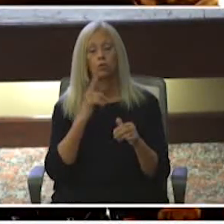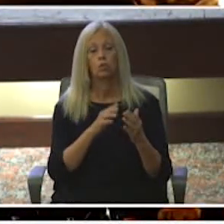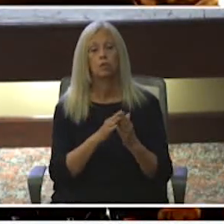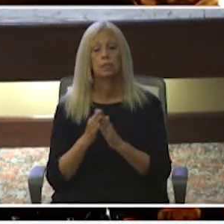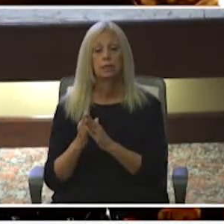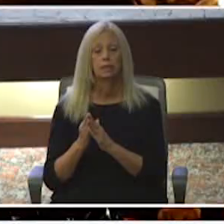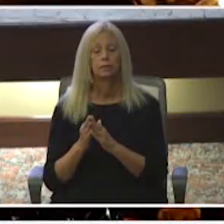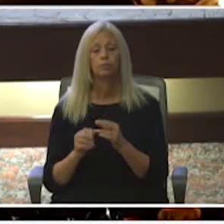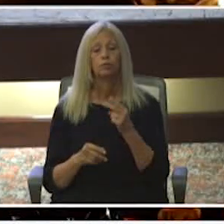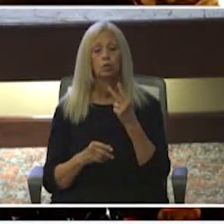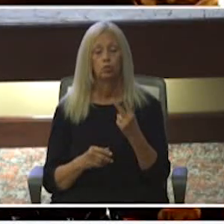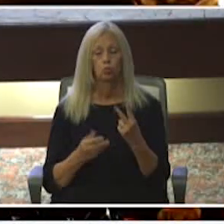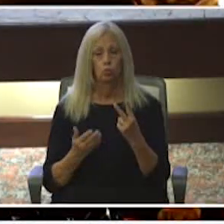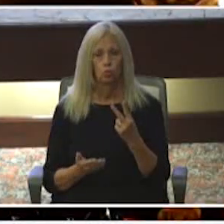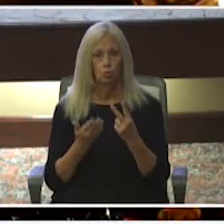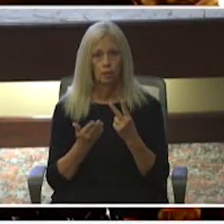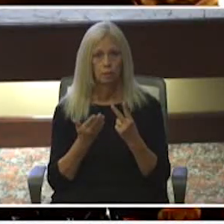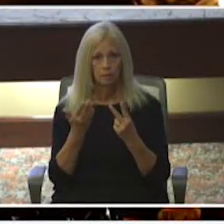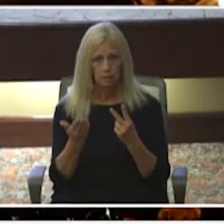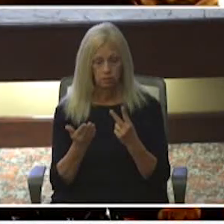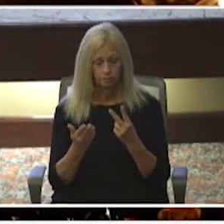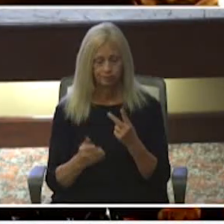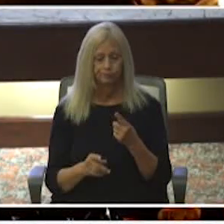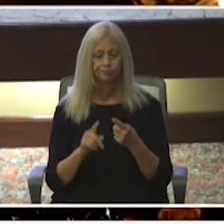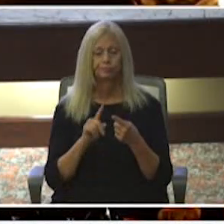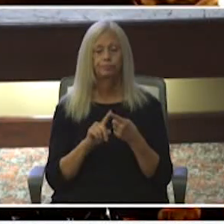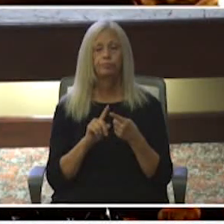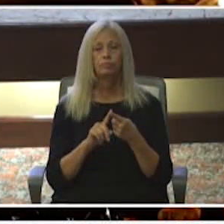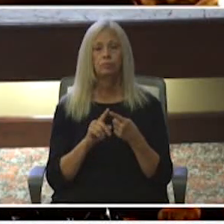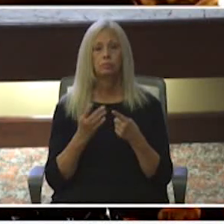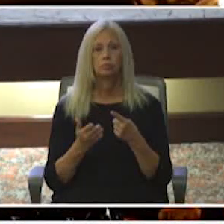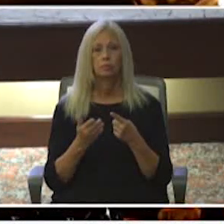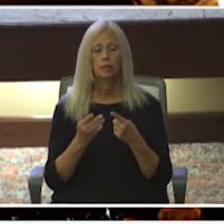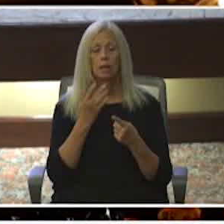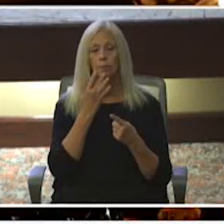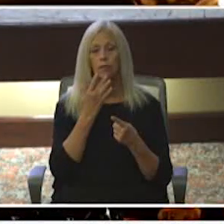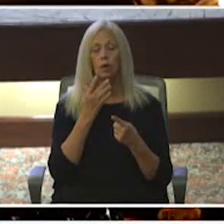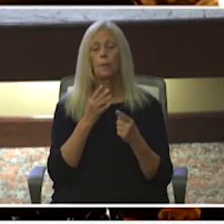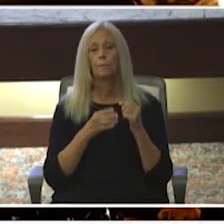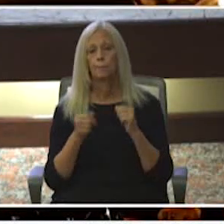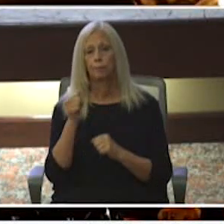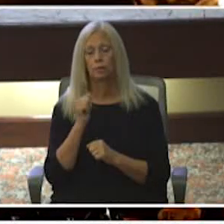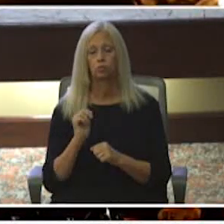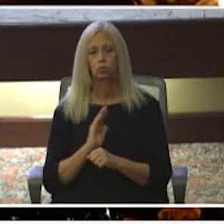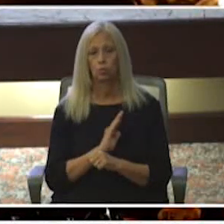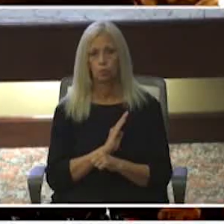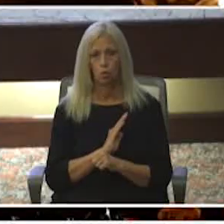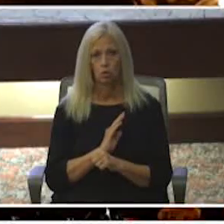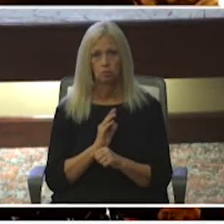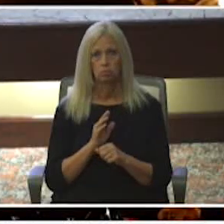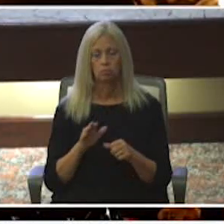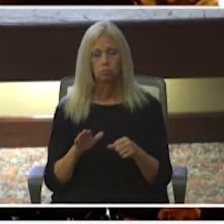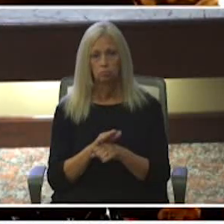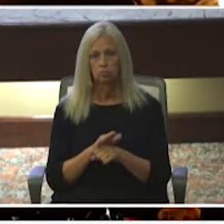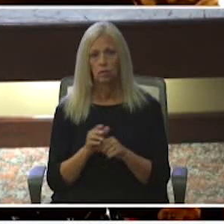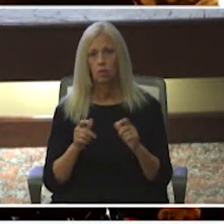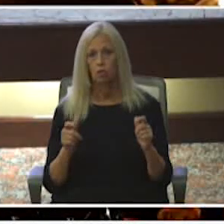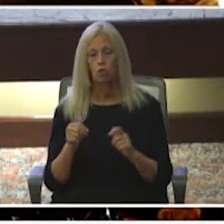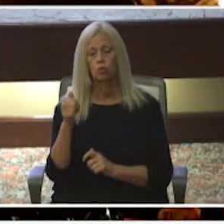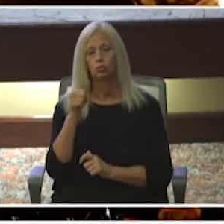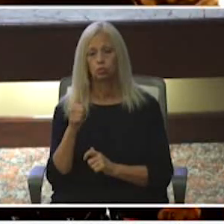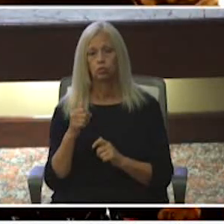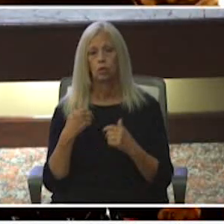there's 2 recommendations. The first one, this is the one that was preferred by the majority of the board, covers a larger category of